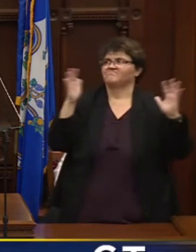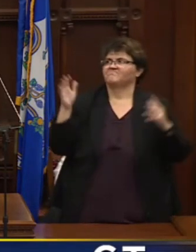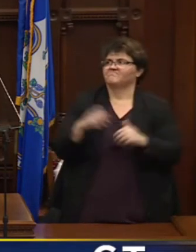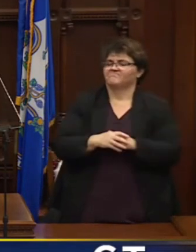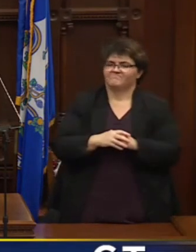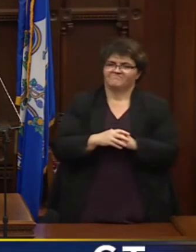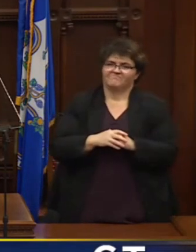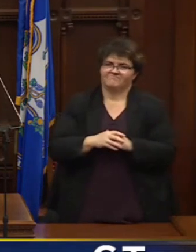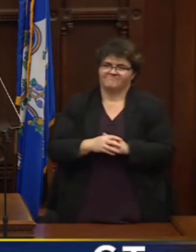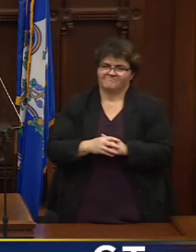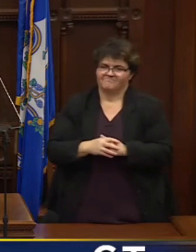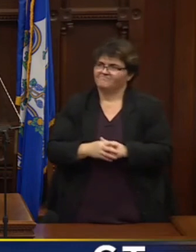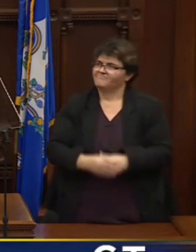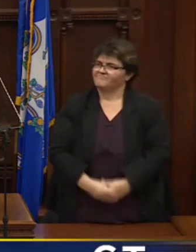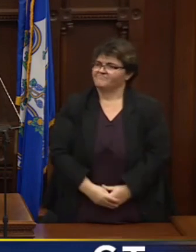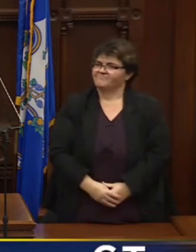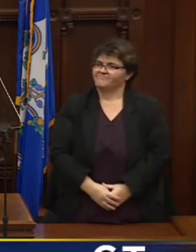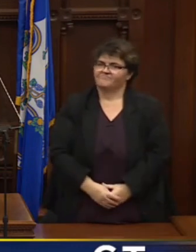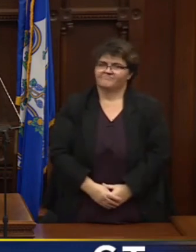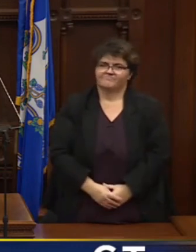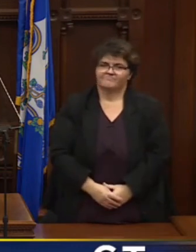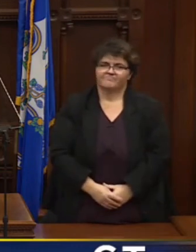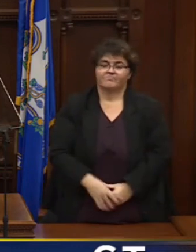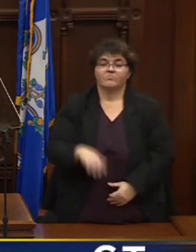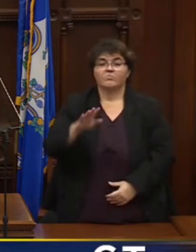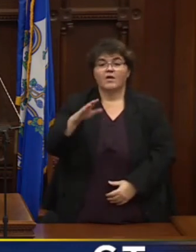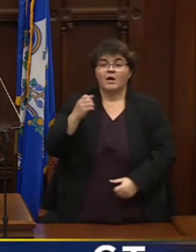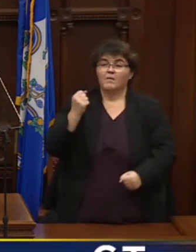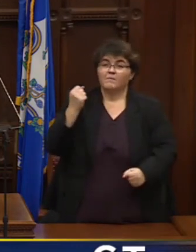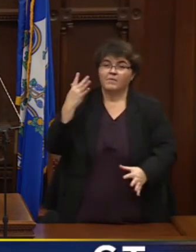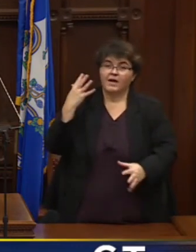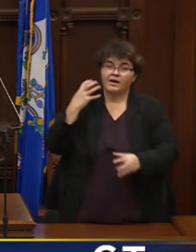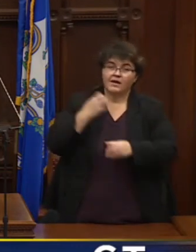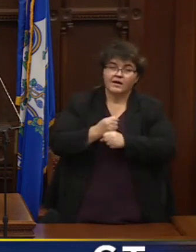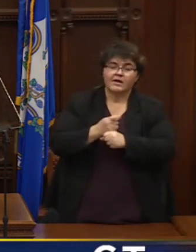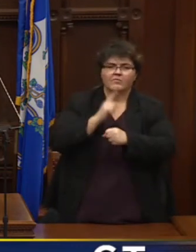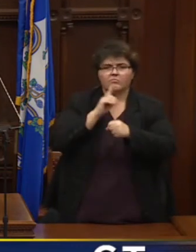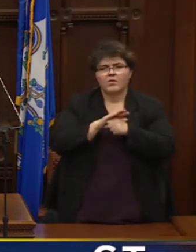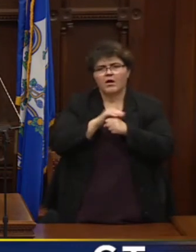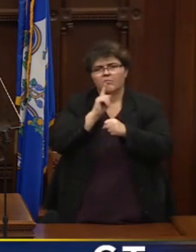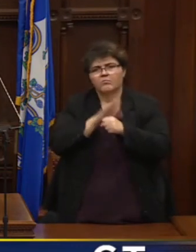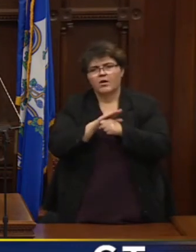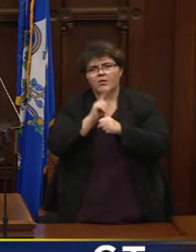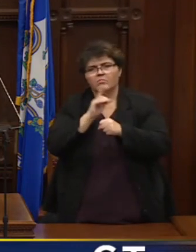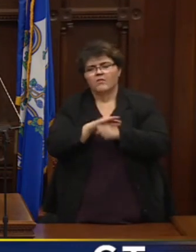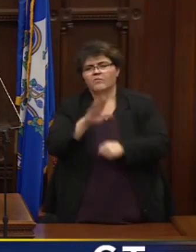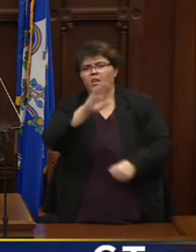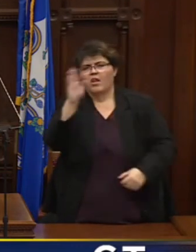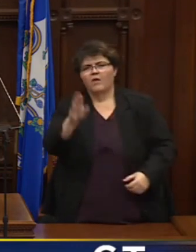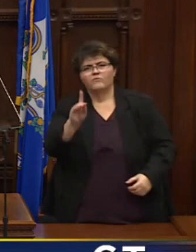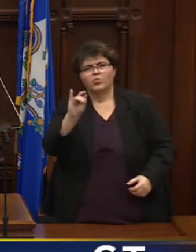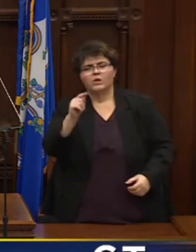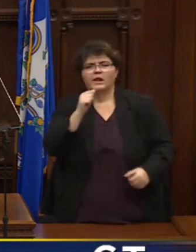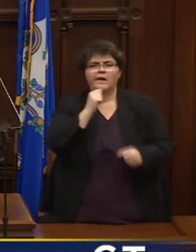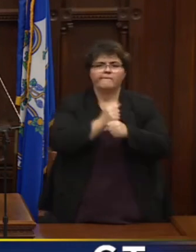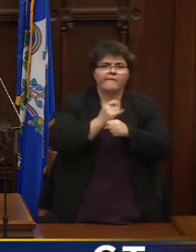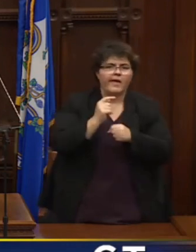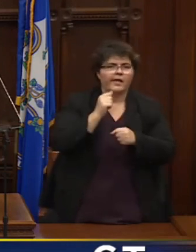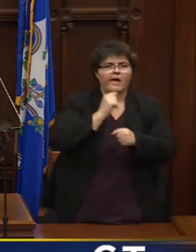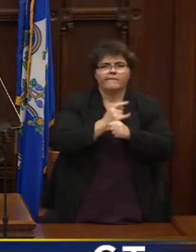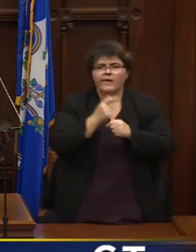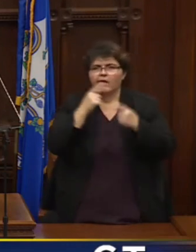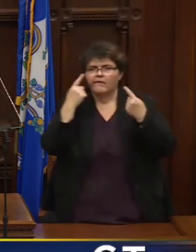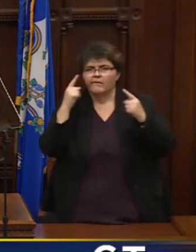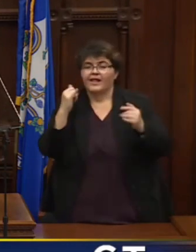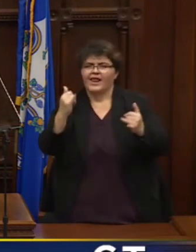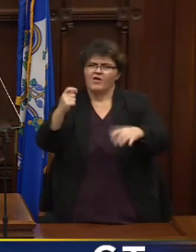And after many years of unfilled promises, now is the time to enact a meaningful middle-class tax